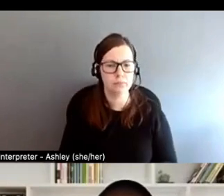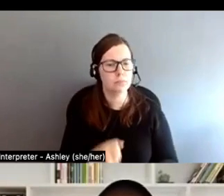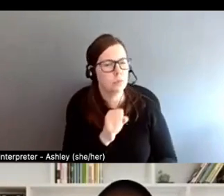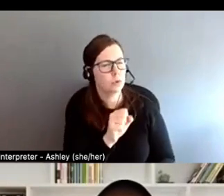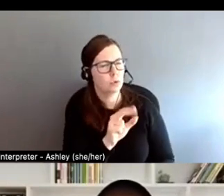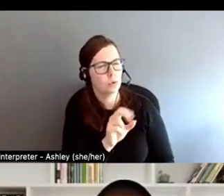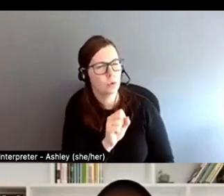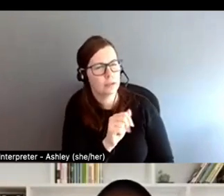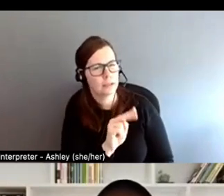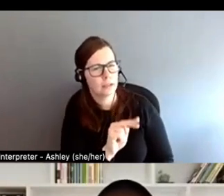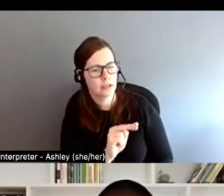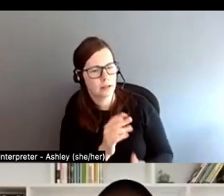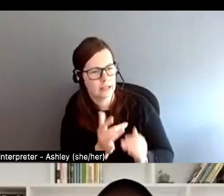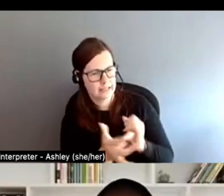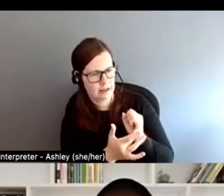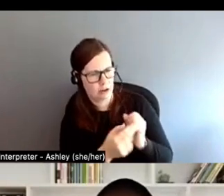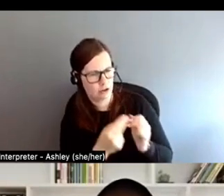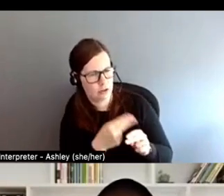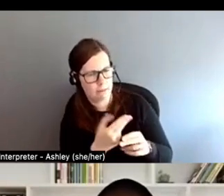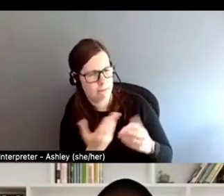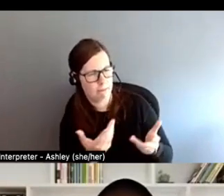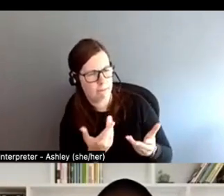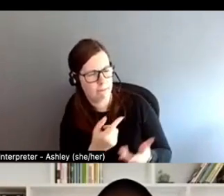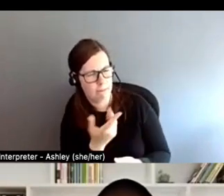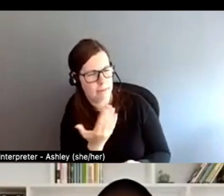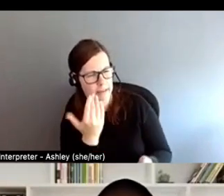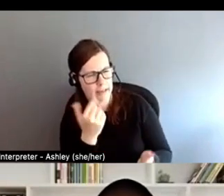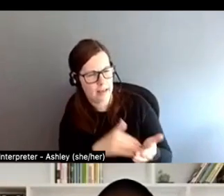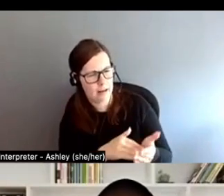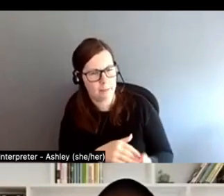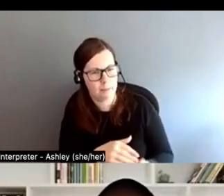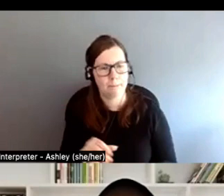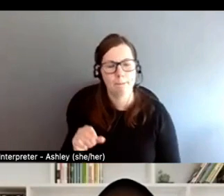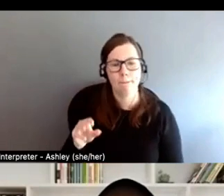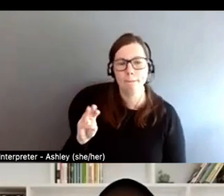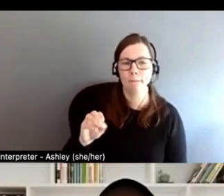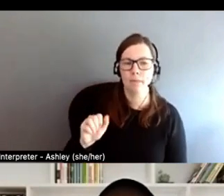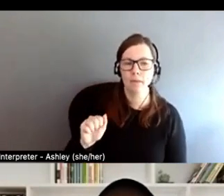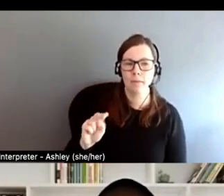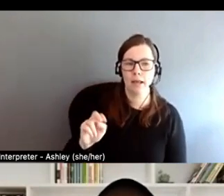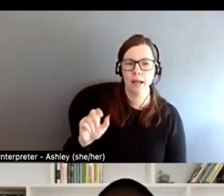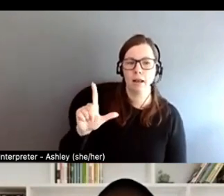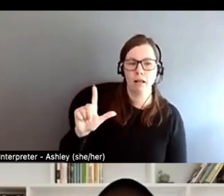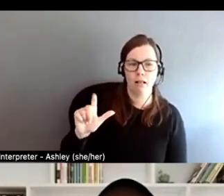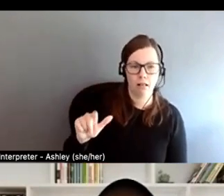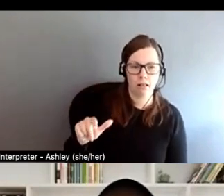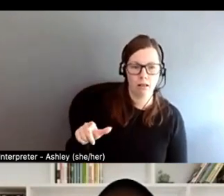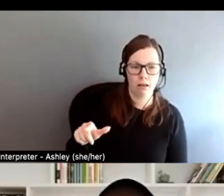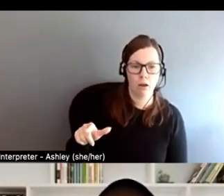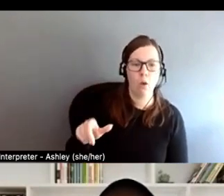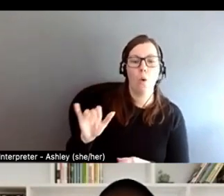you use to record yourself on Jamboard? The Jamboard and Zoom.